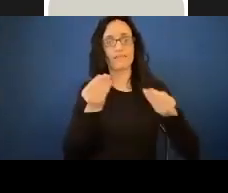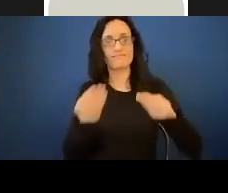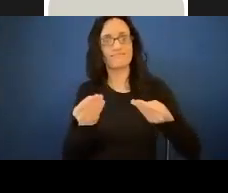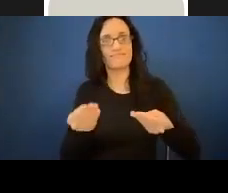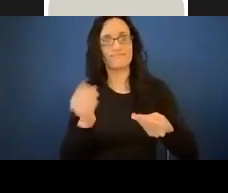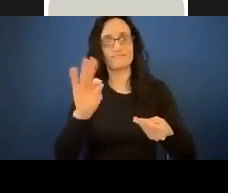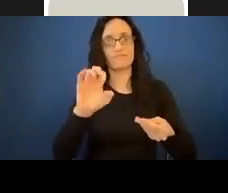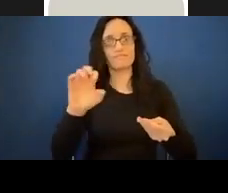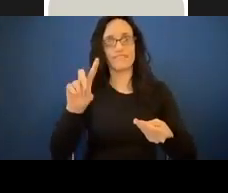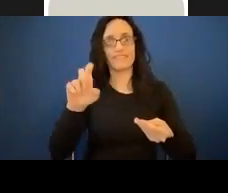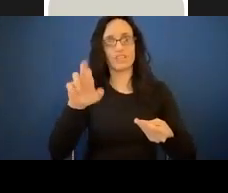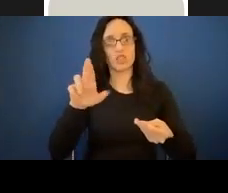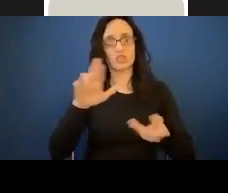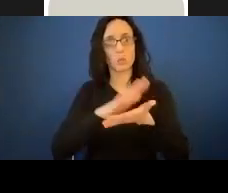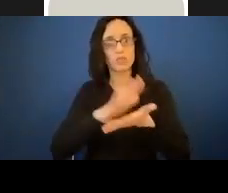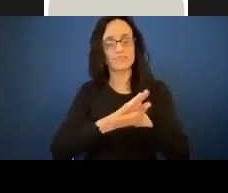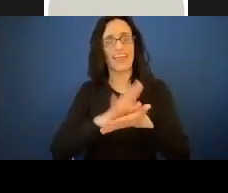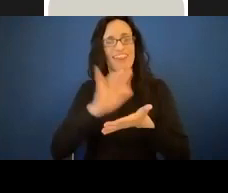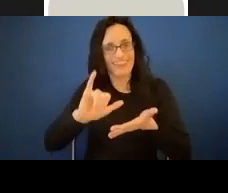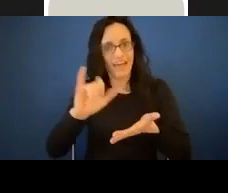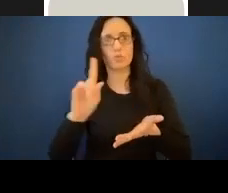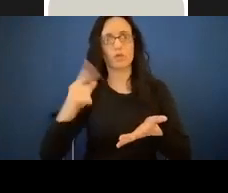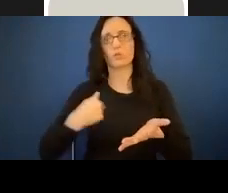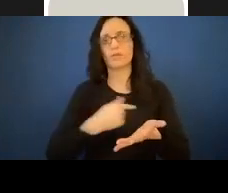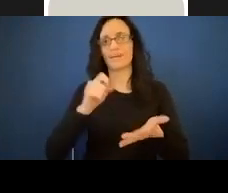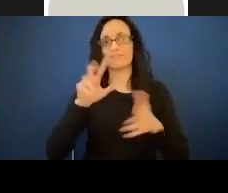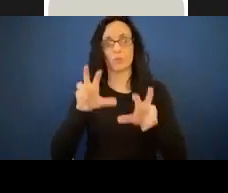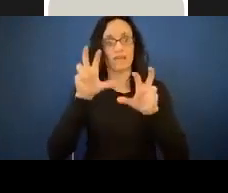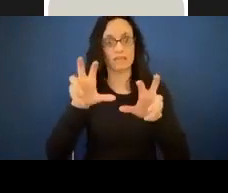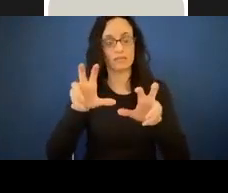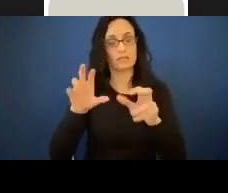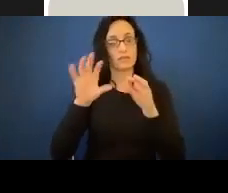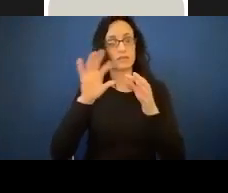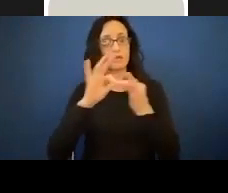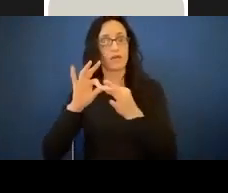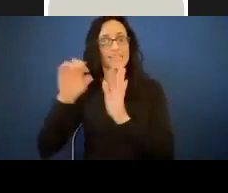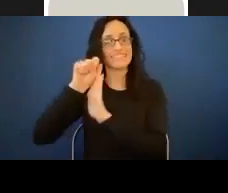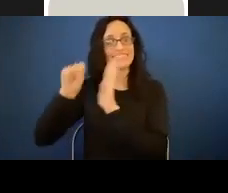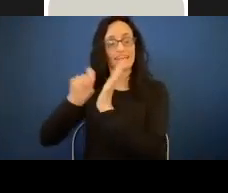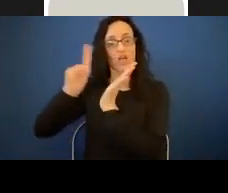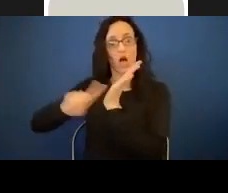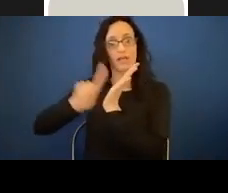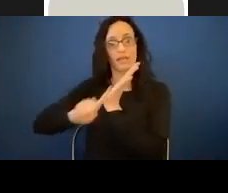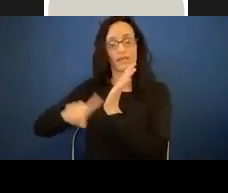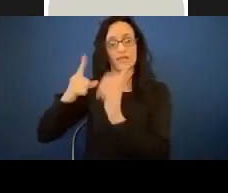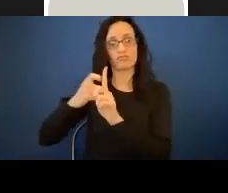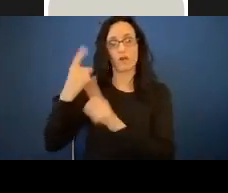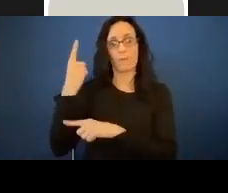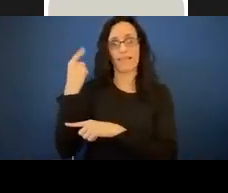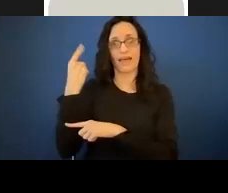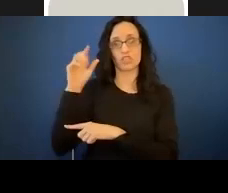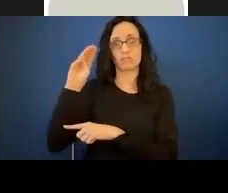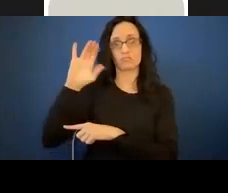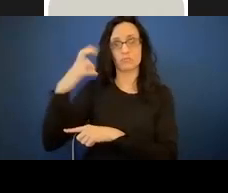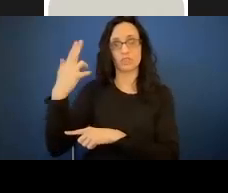to invest more in them. In fact, according to a state audit from March of last year, 2020, it